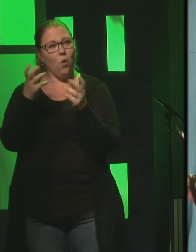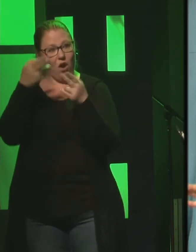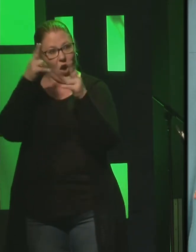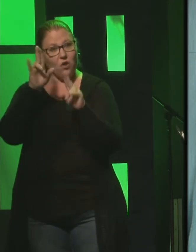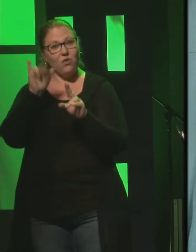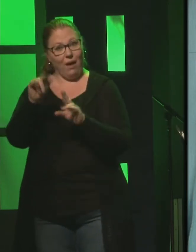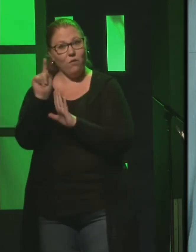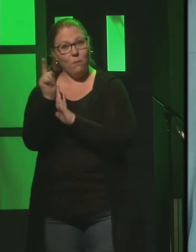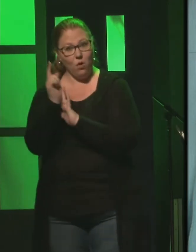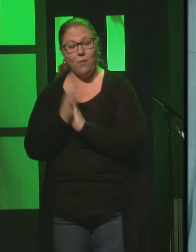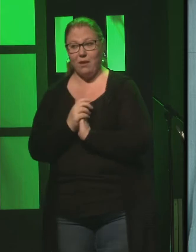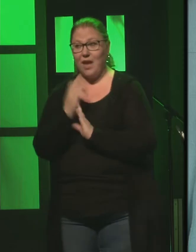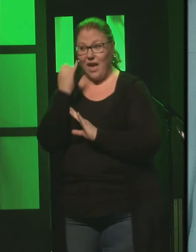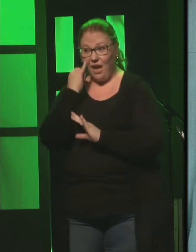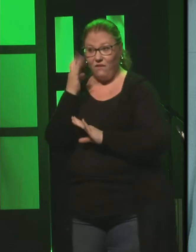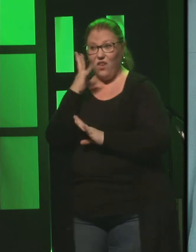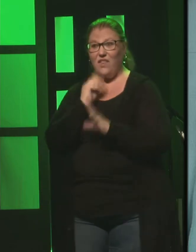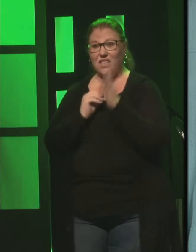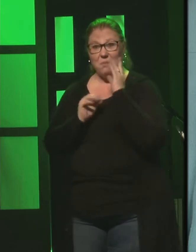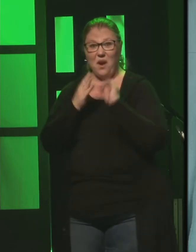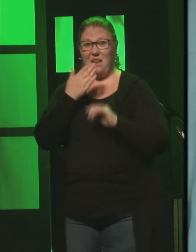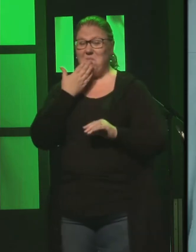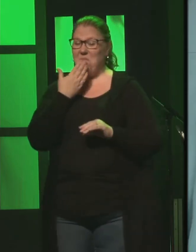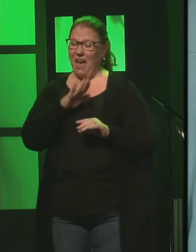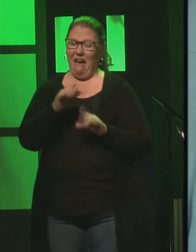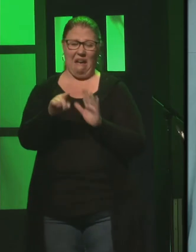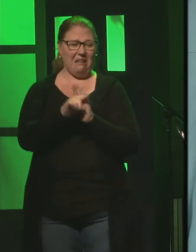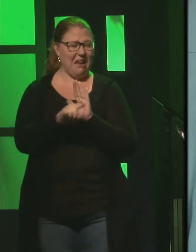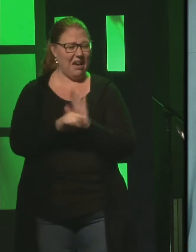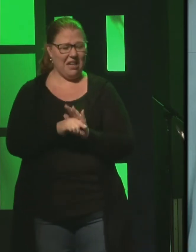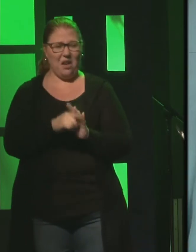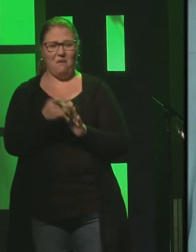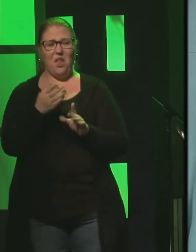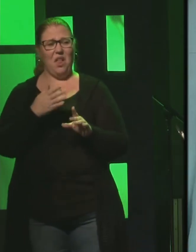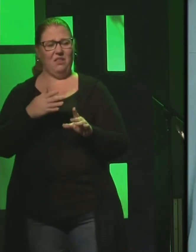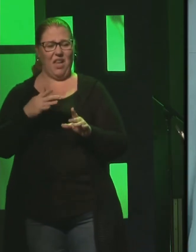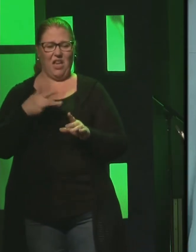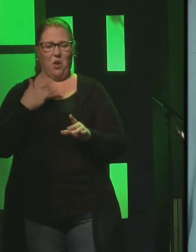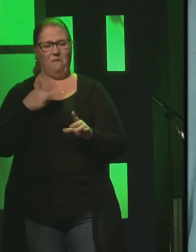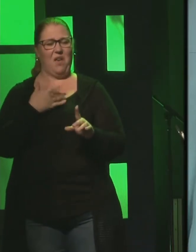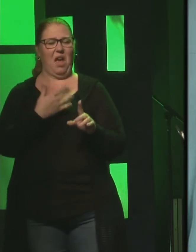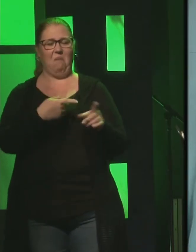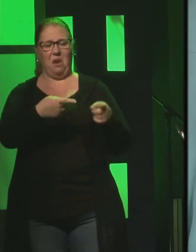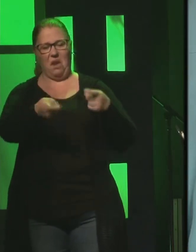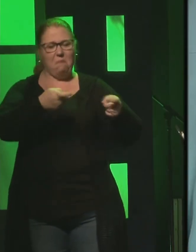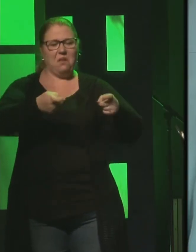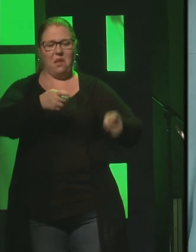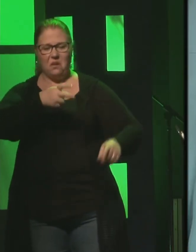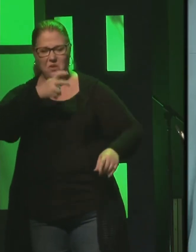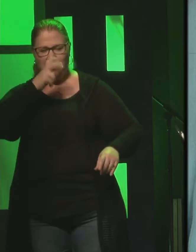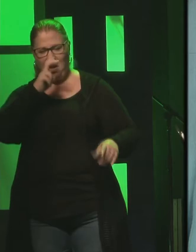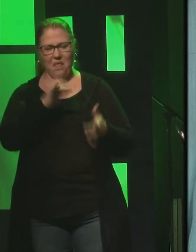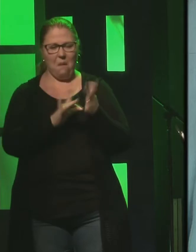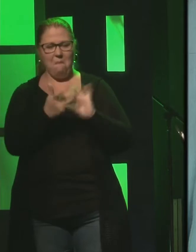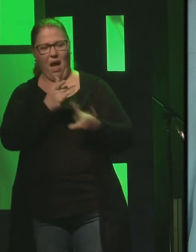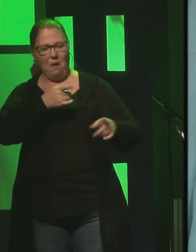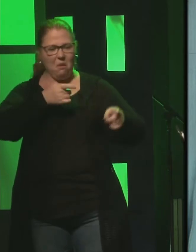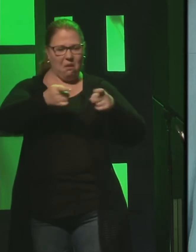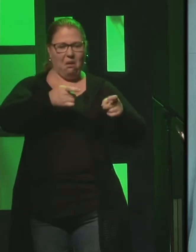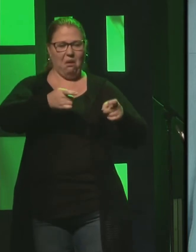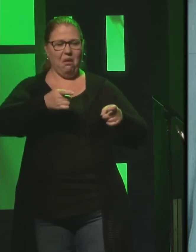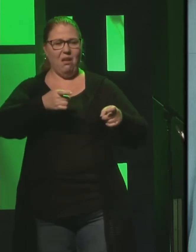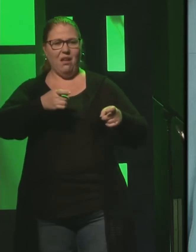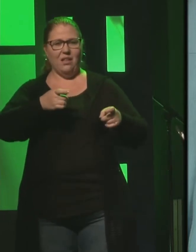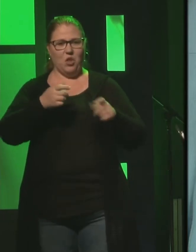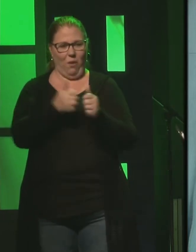just a moment. If you have had a bad experience, you have felt manipulated, you have felt like the Bible verse has been used over you to avoid